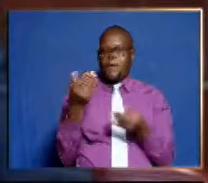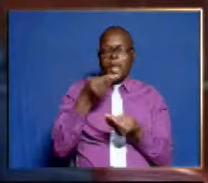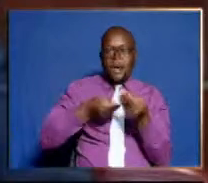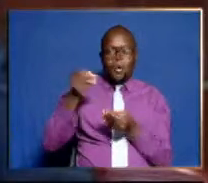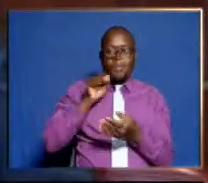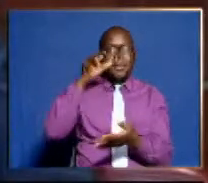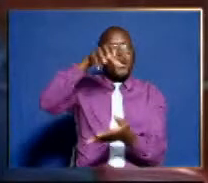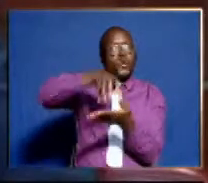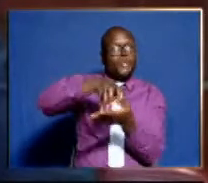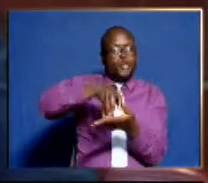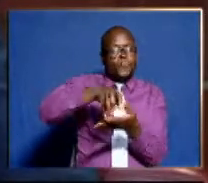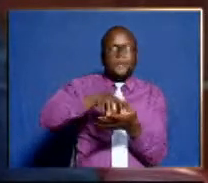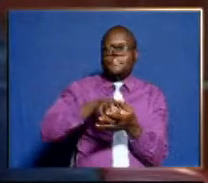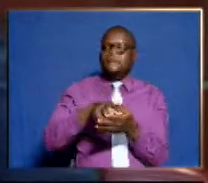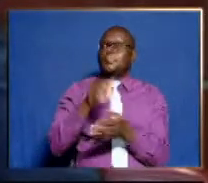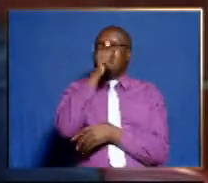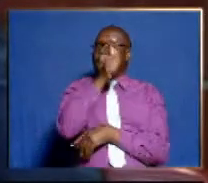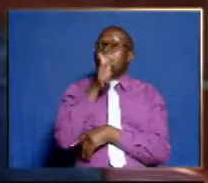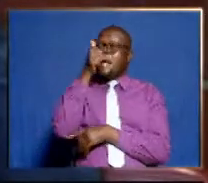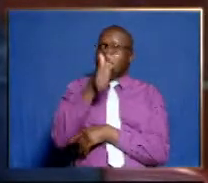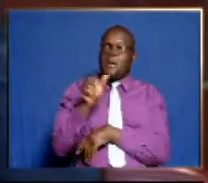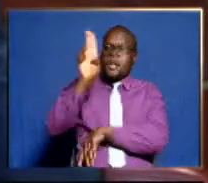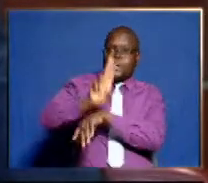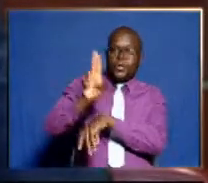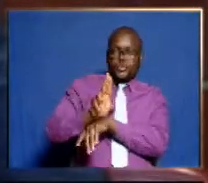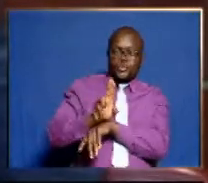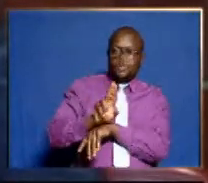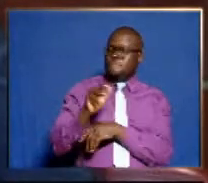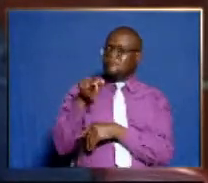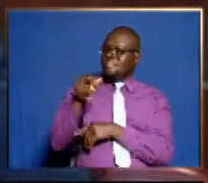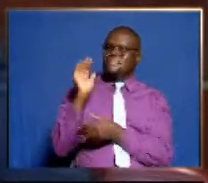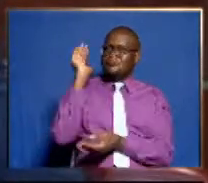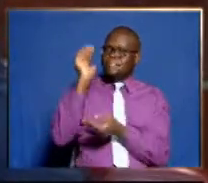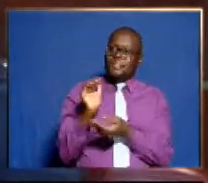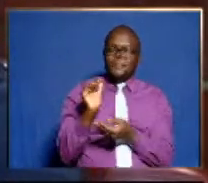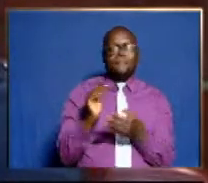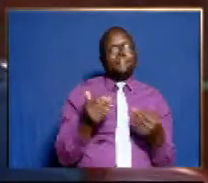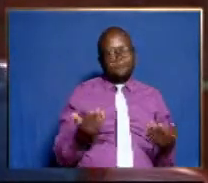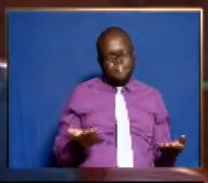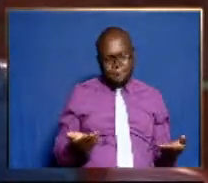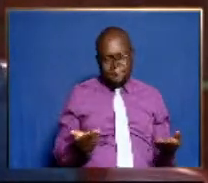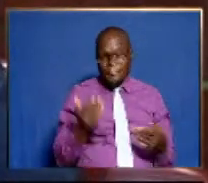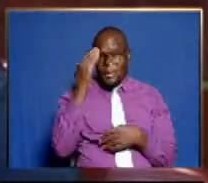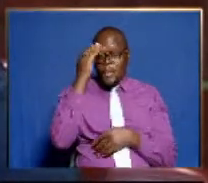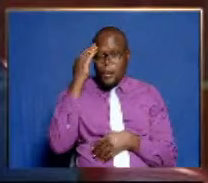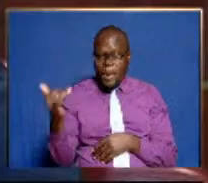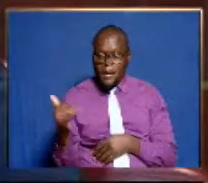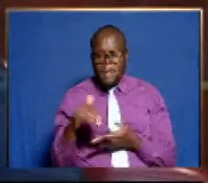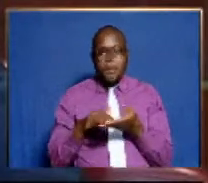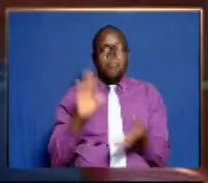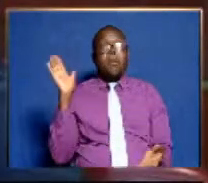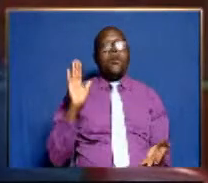condition, private consumption has reduced considerably due to increased